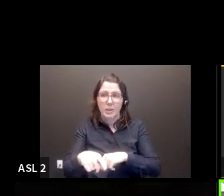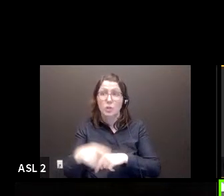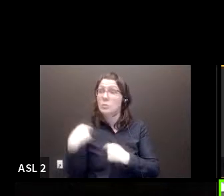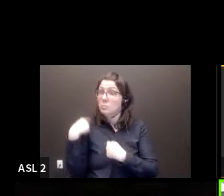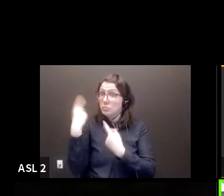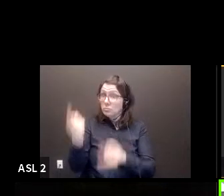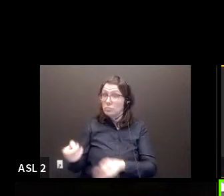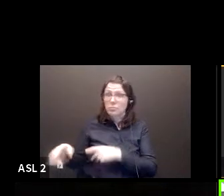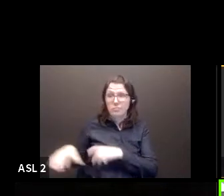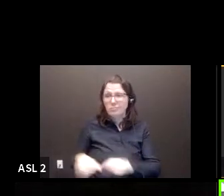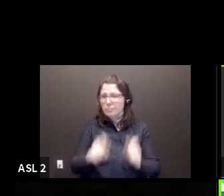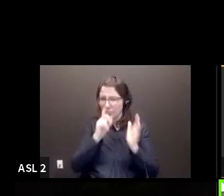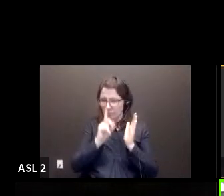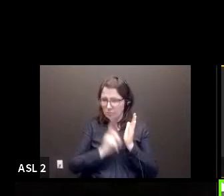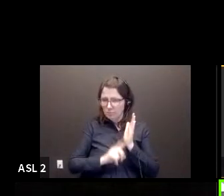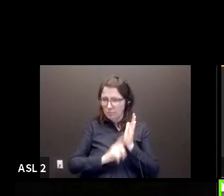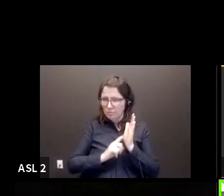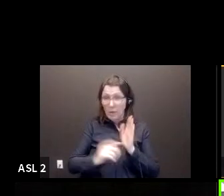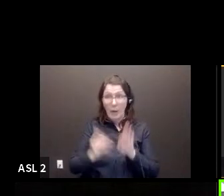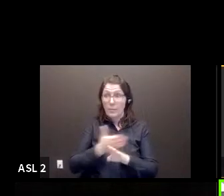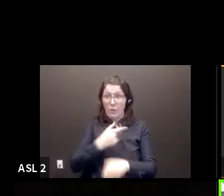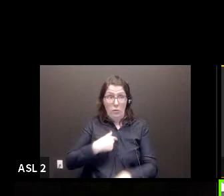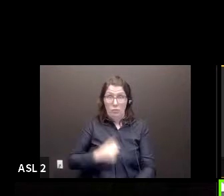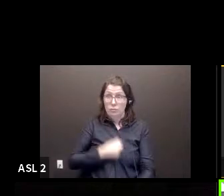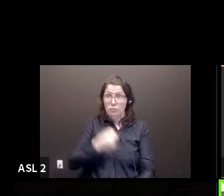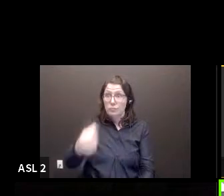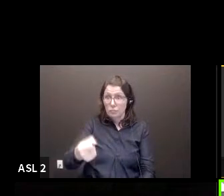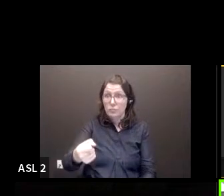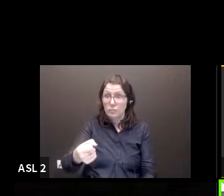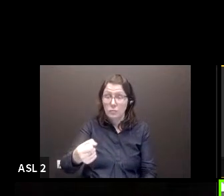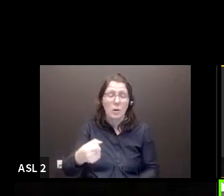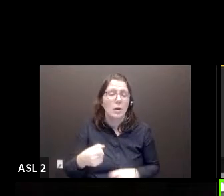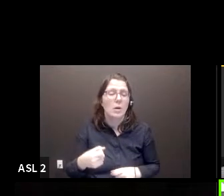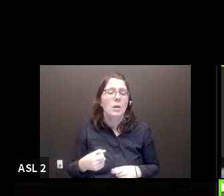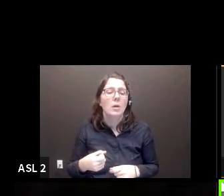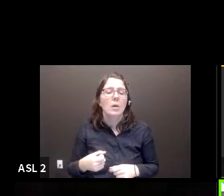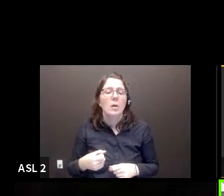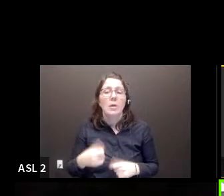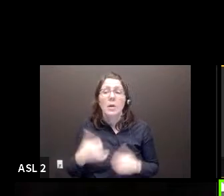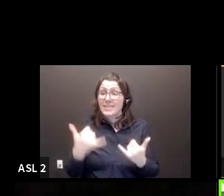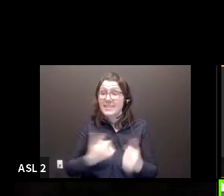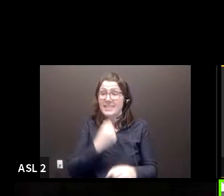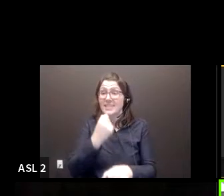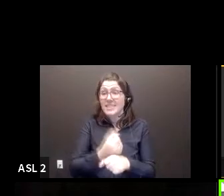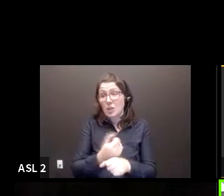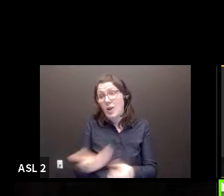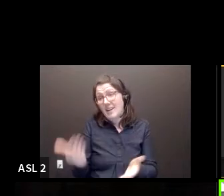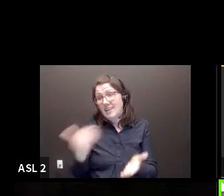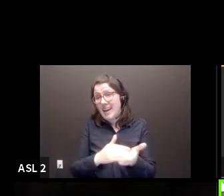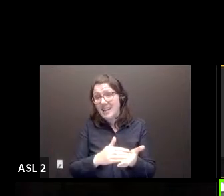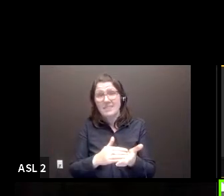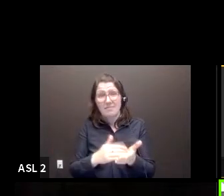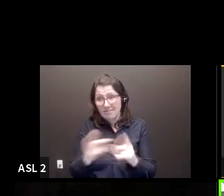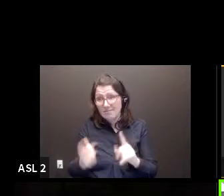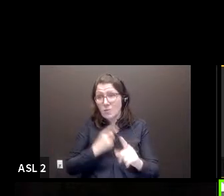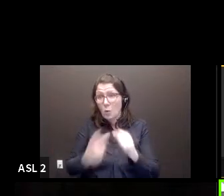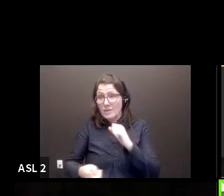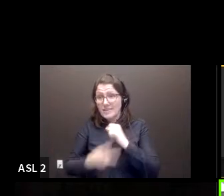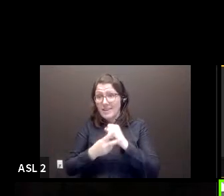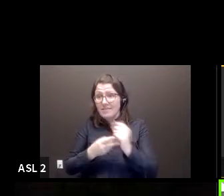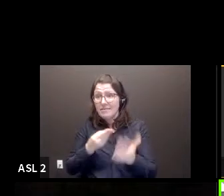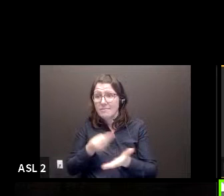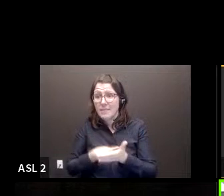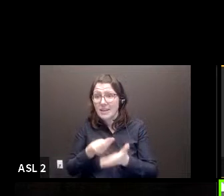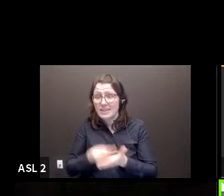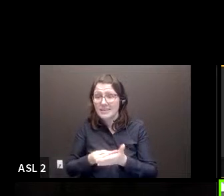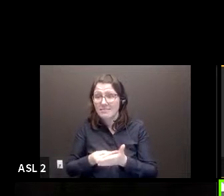predated my arrival here um this is part of our efforts this year to try to find those efficiencies against the pressures that we've reported on in